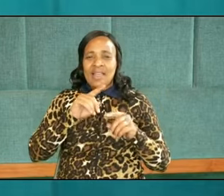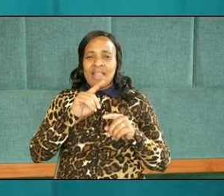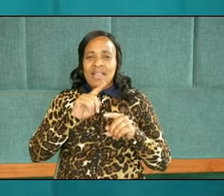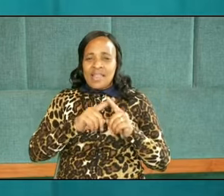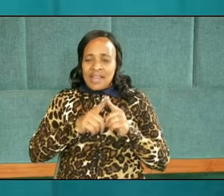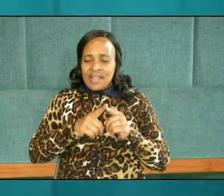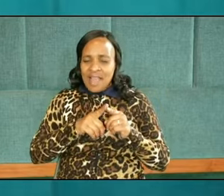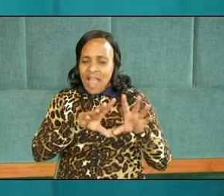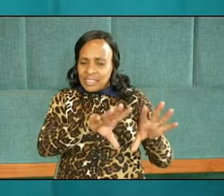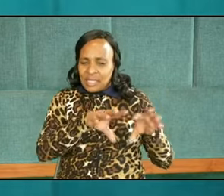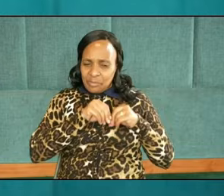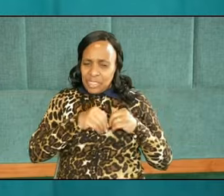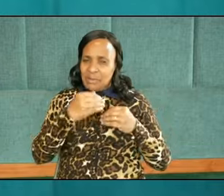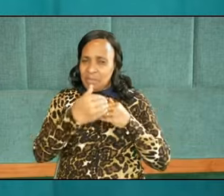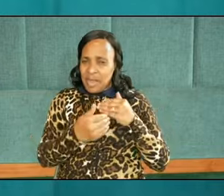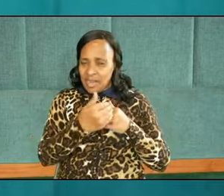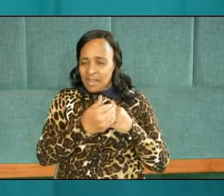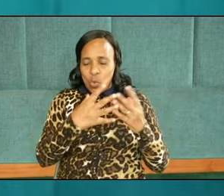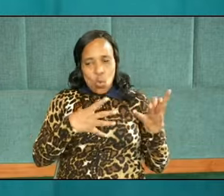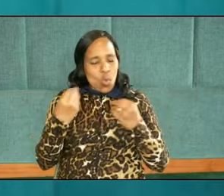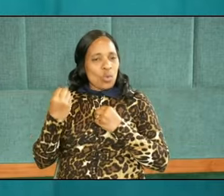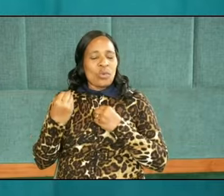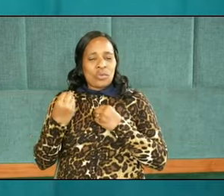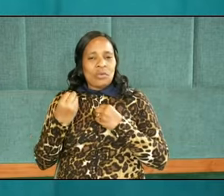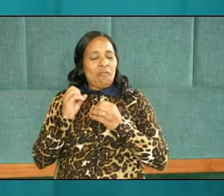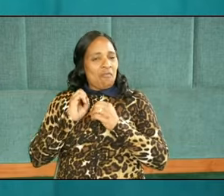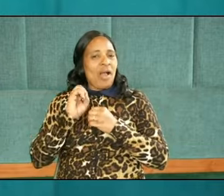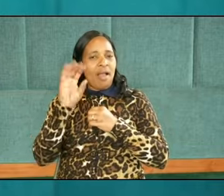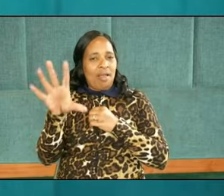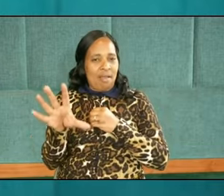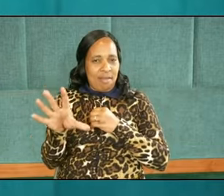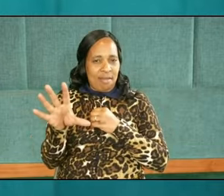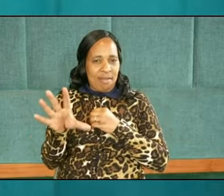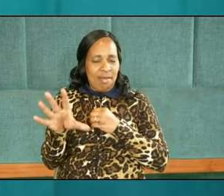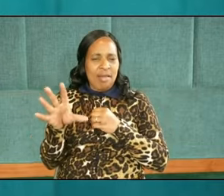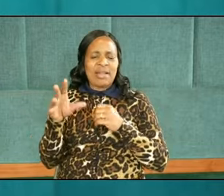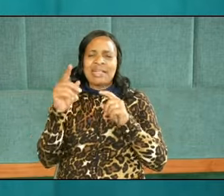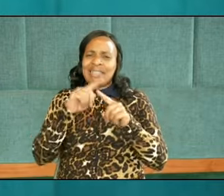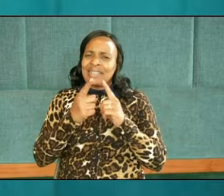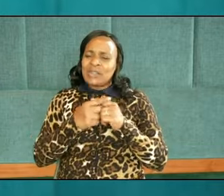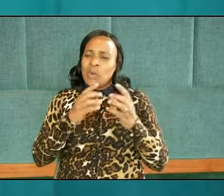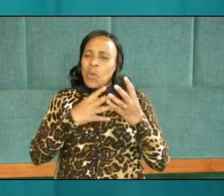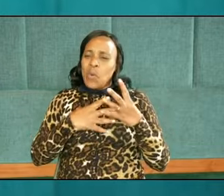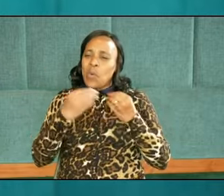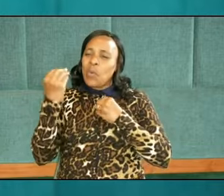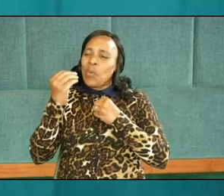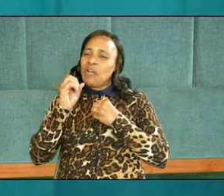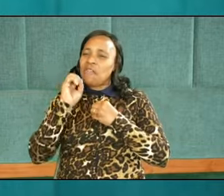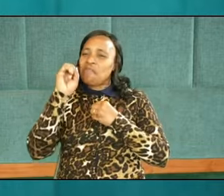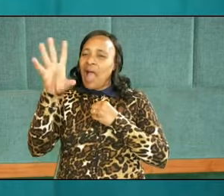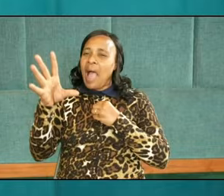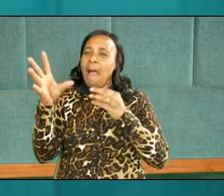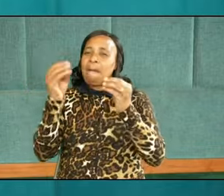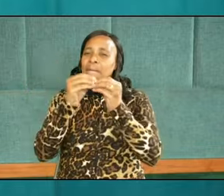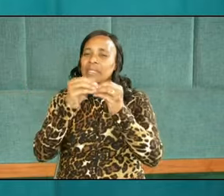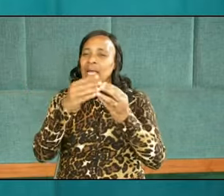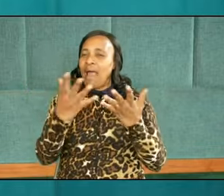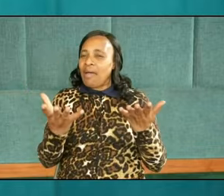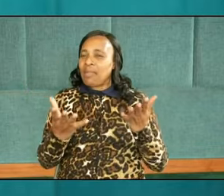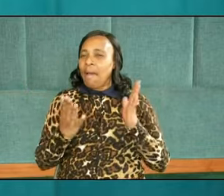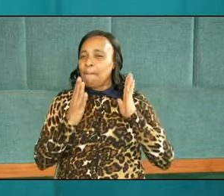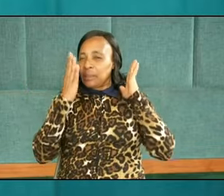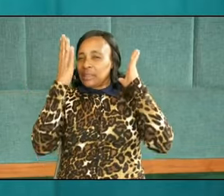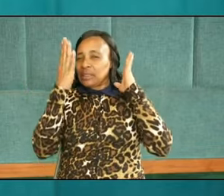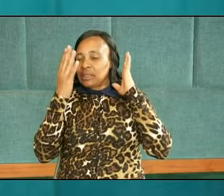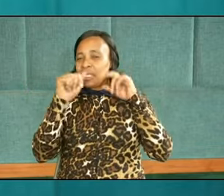accepting the loaves of bread, he would go even farther. And as he went farther, he would meet some priests.